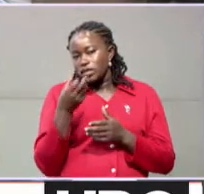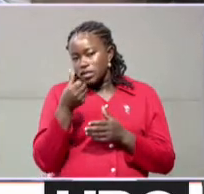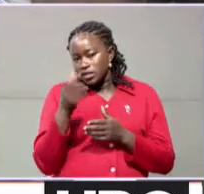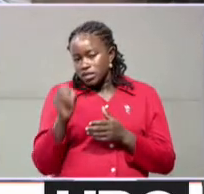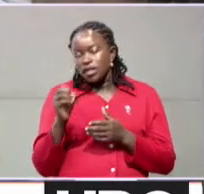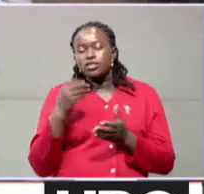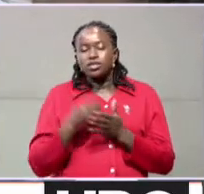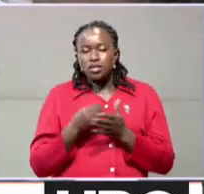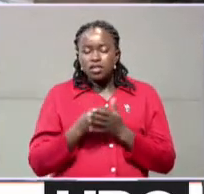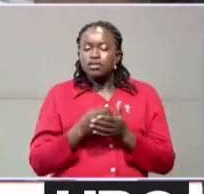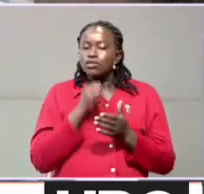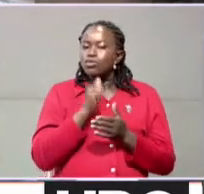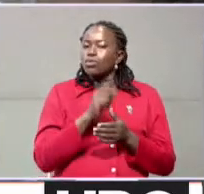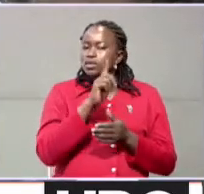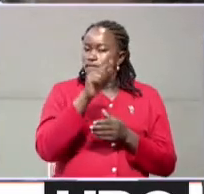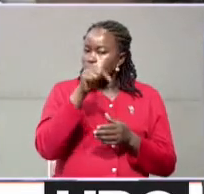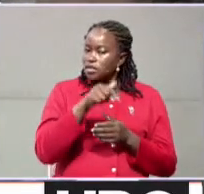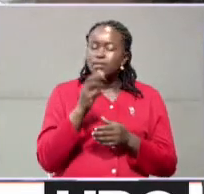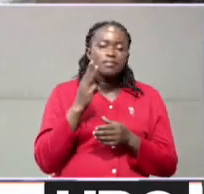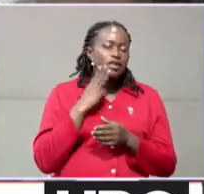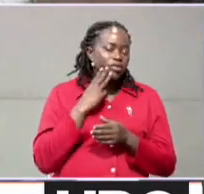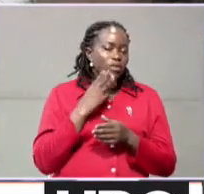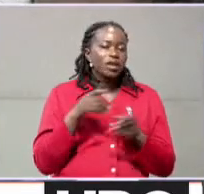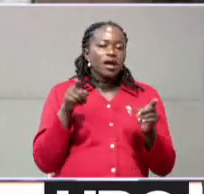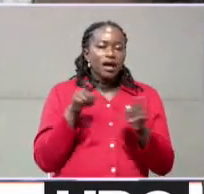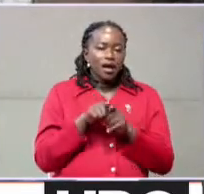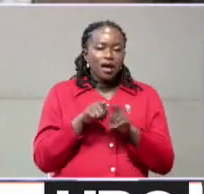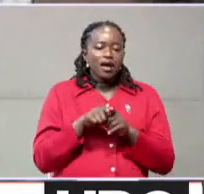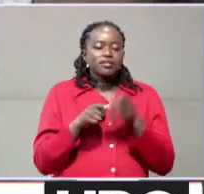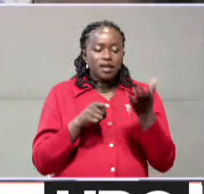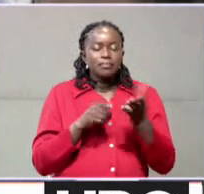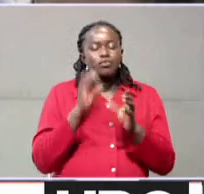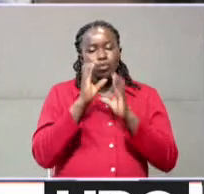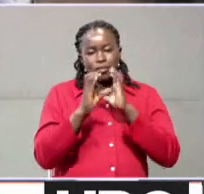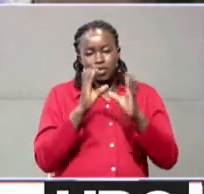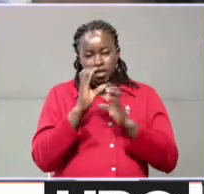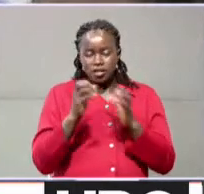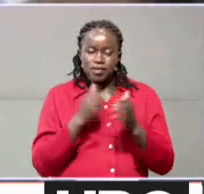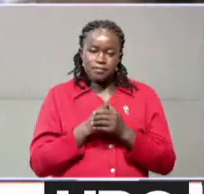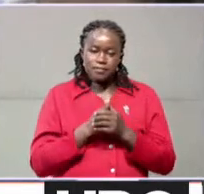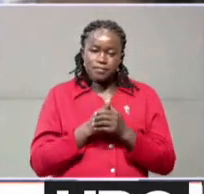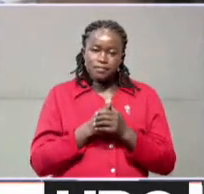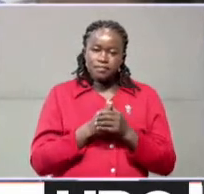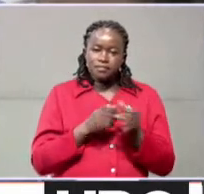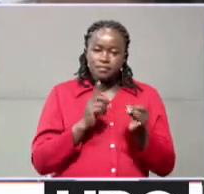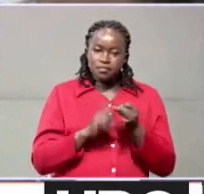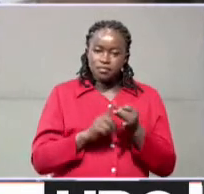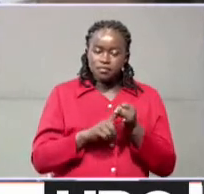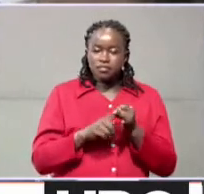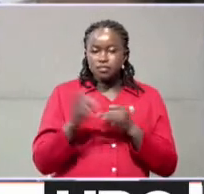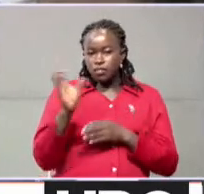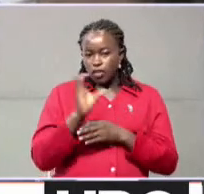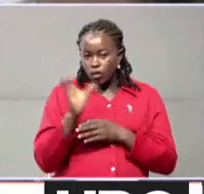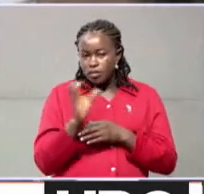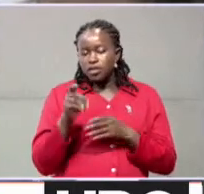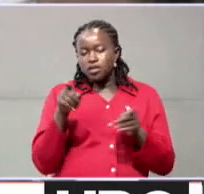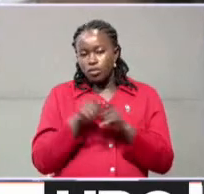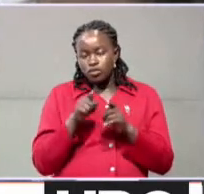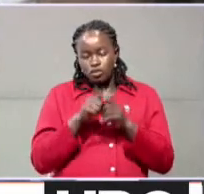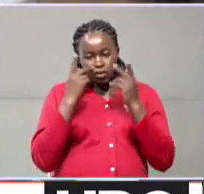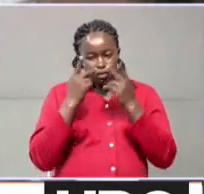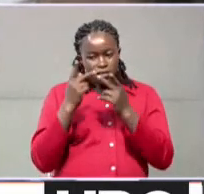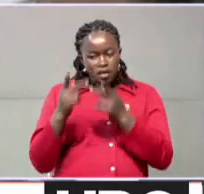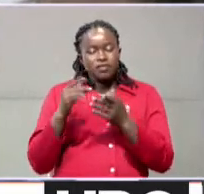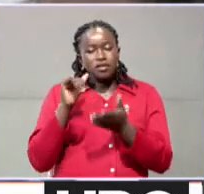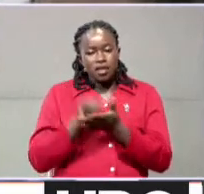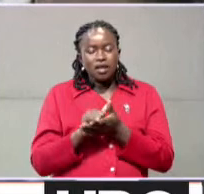ceilings not 17 million as is being communicated two the committee also observed